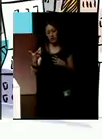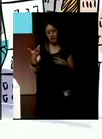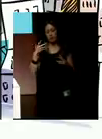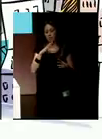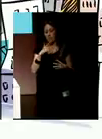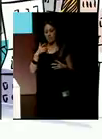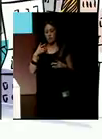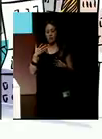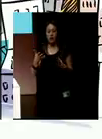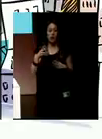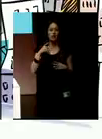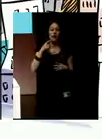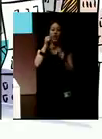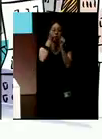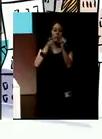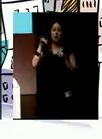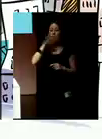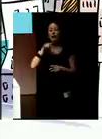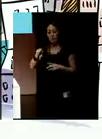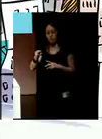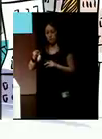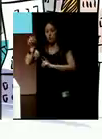overcome. We are talking about design.